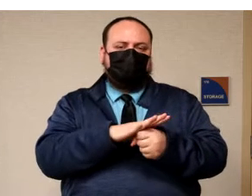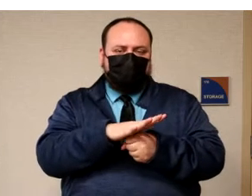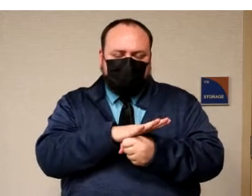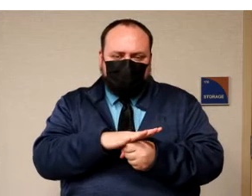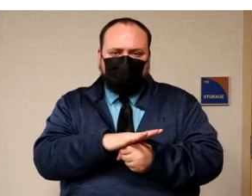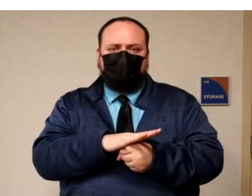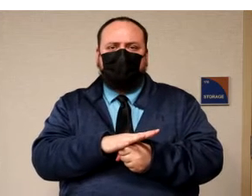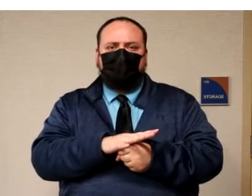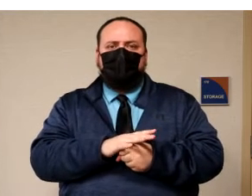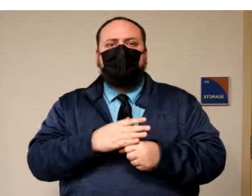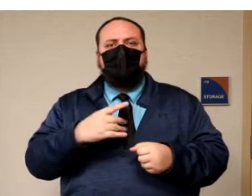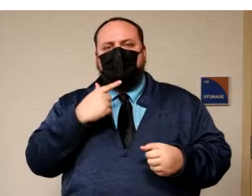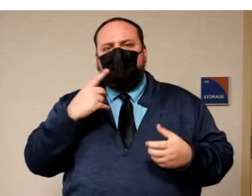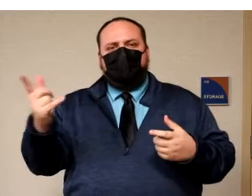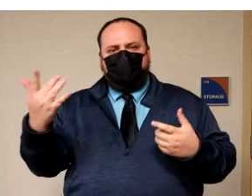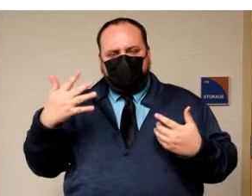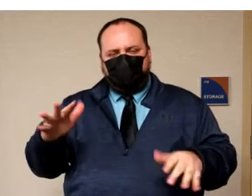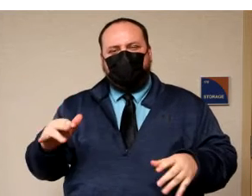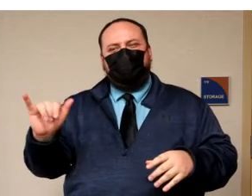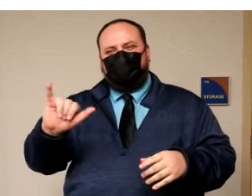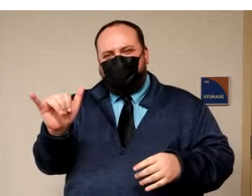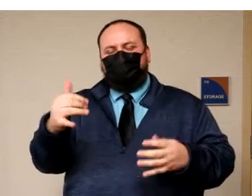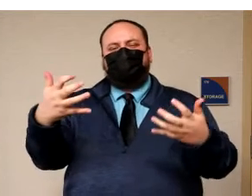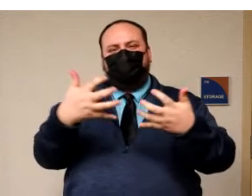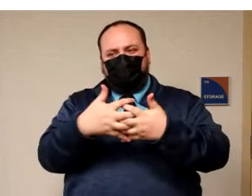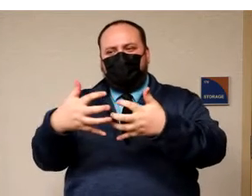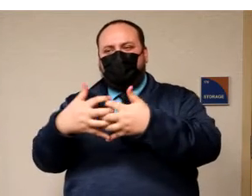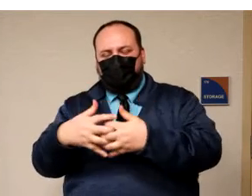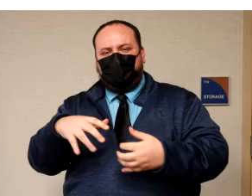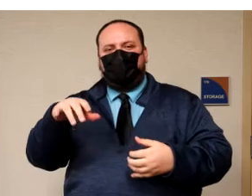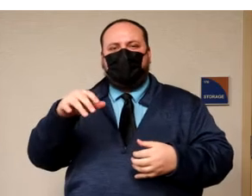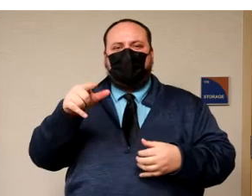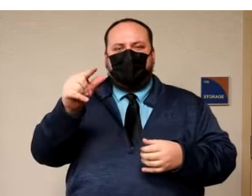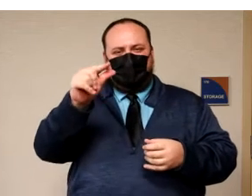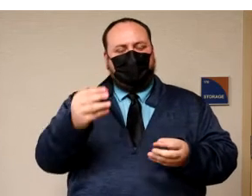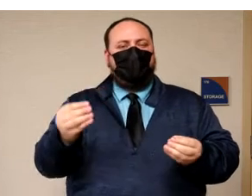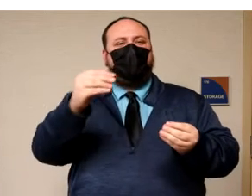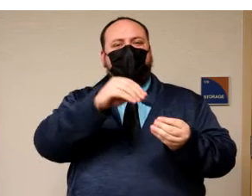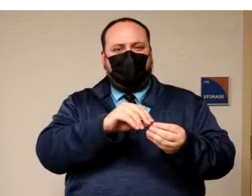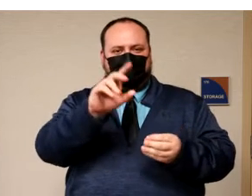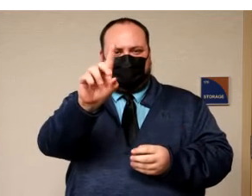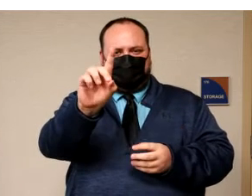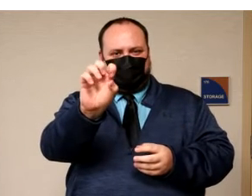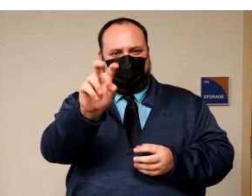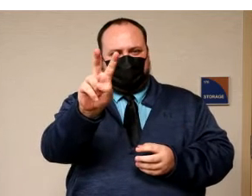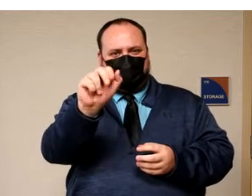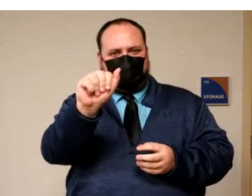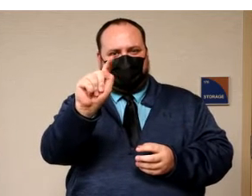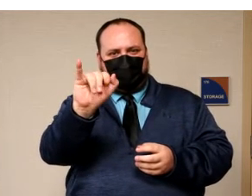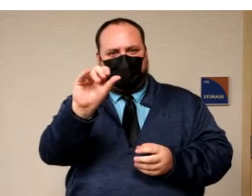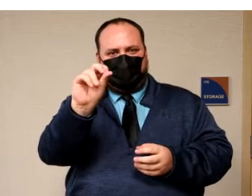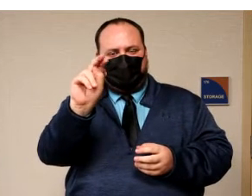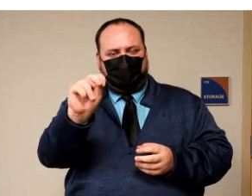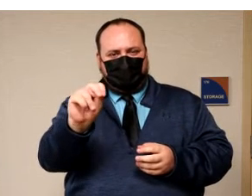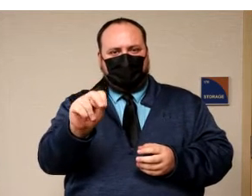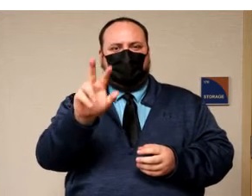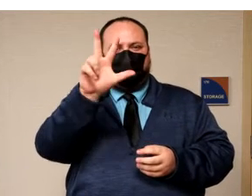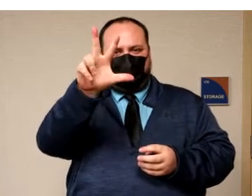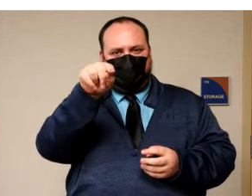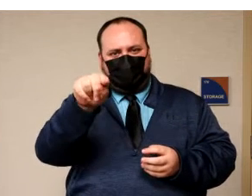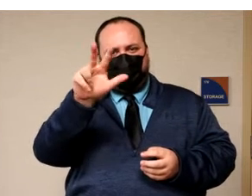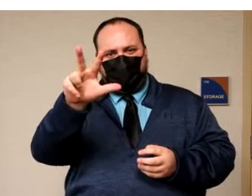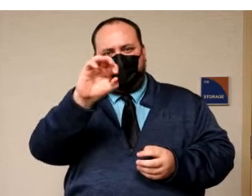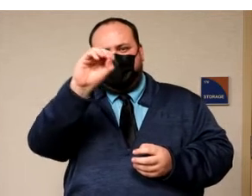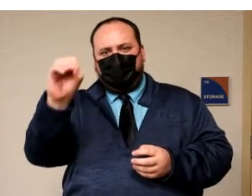Again, kind of matches about the higher deviation that we saw in one of the previous drafts, 3.3%